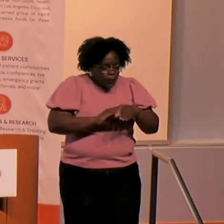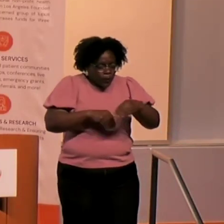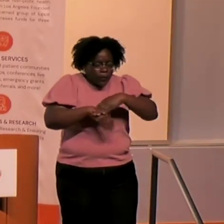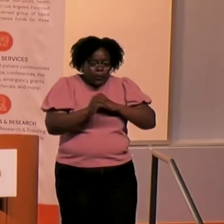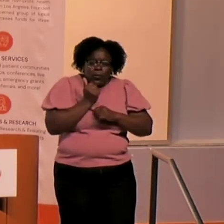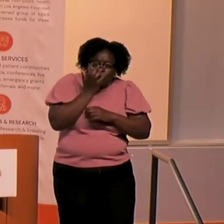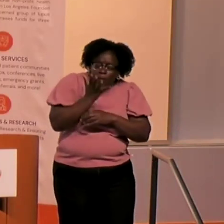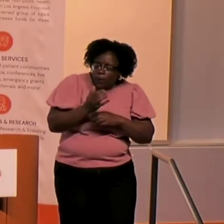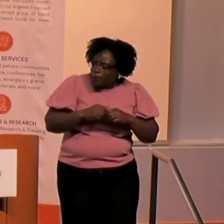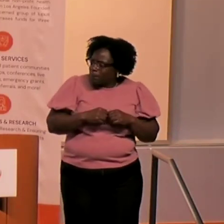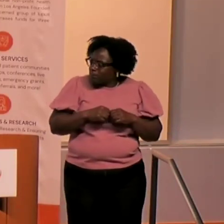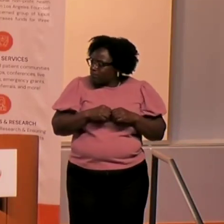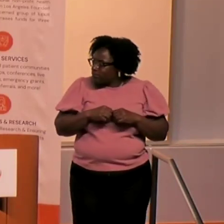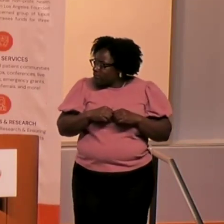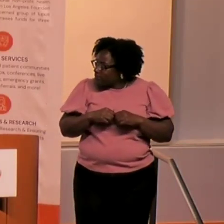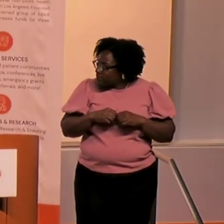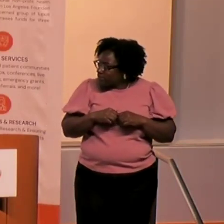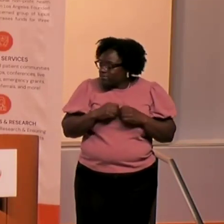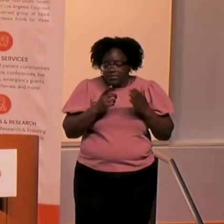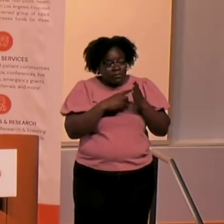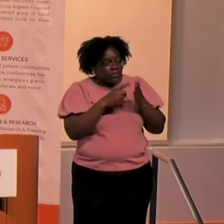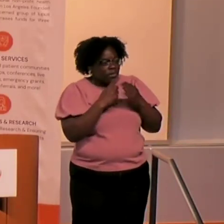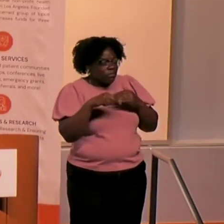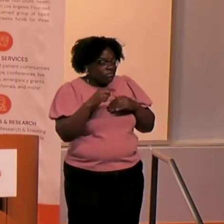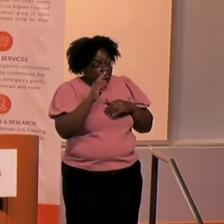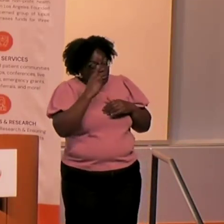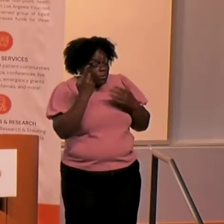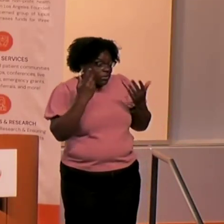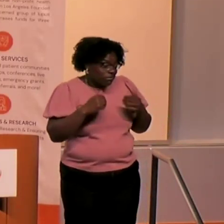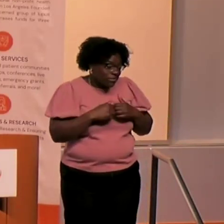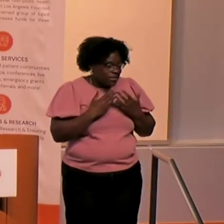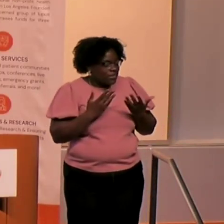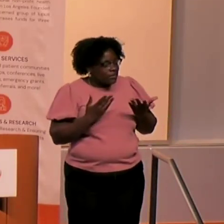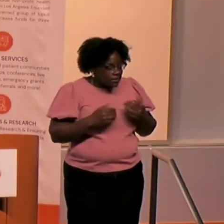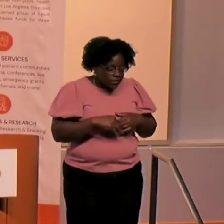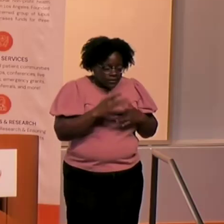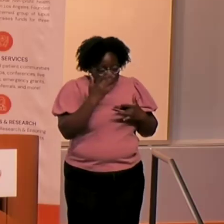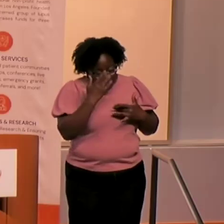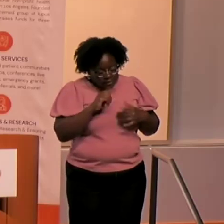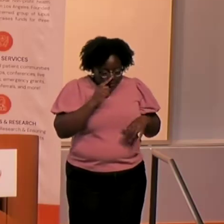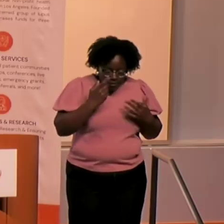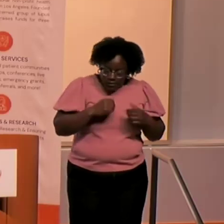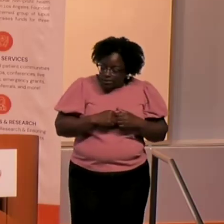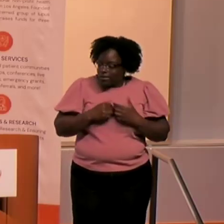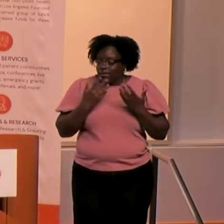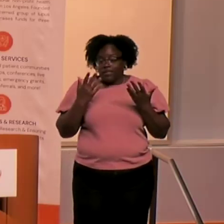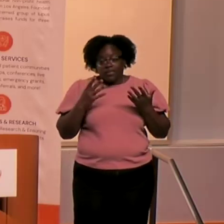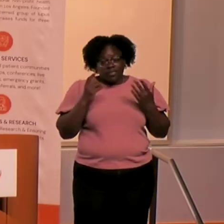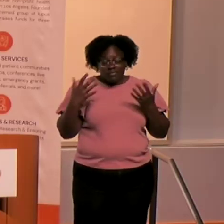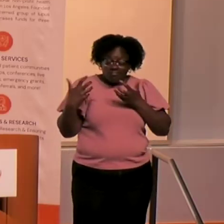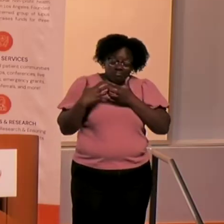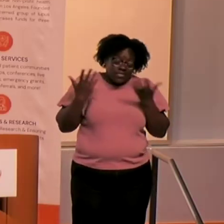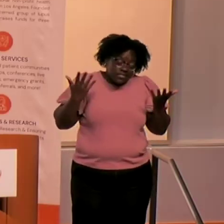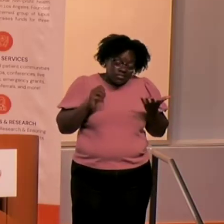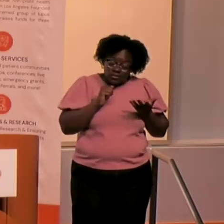And sometimes they got bored, or that was boring to them or whatever. So it was like, okay, we're not a fit,